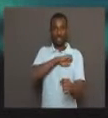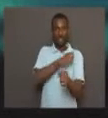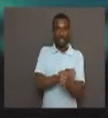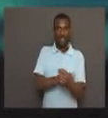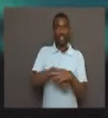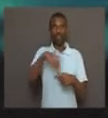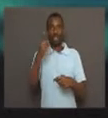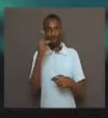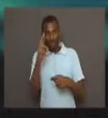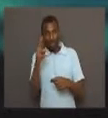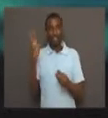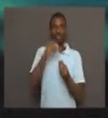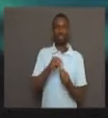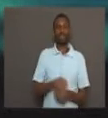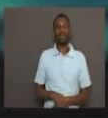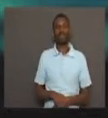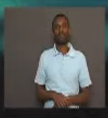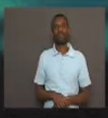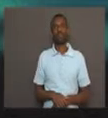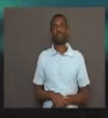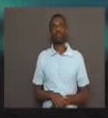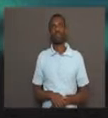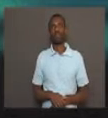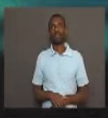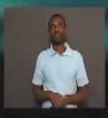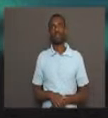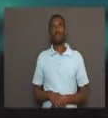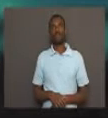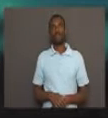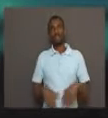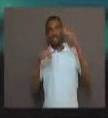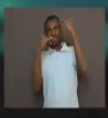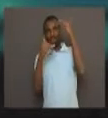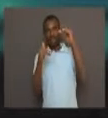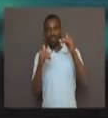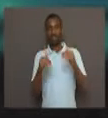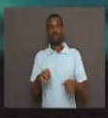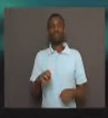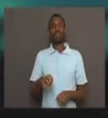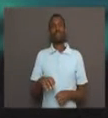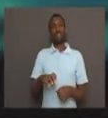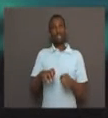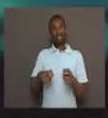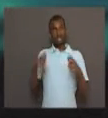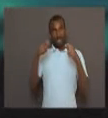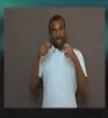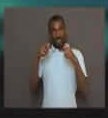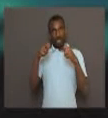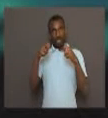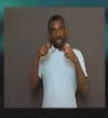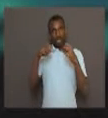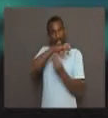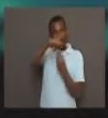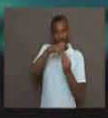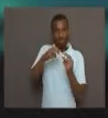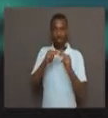The amount of absorption or emission of electromagnetic